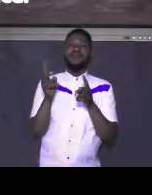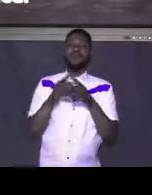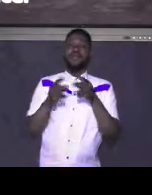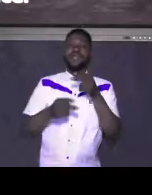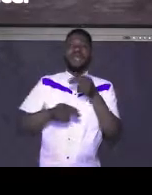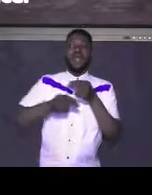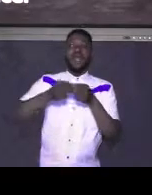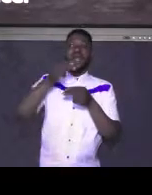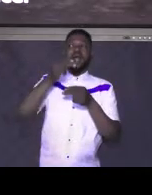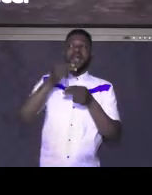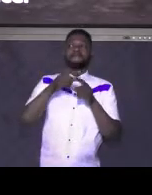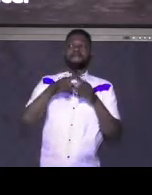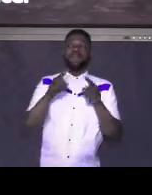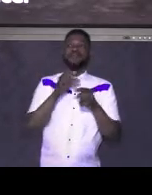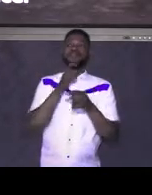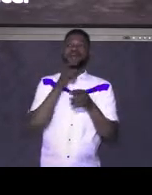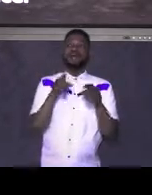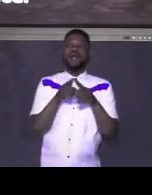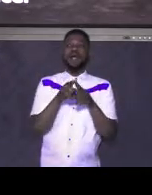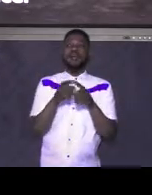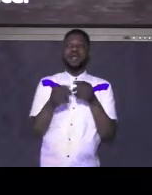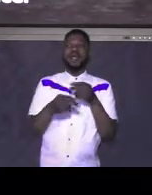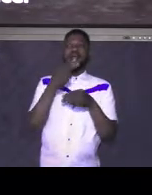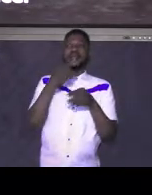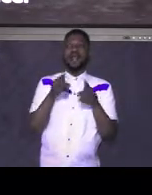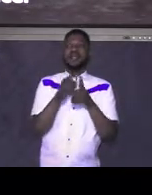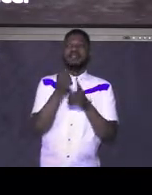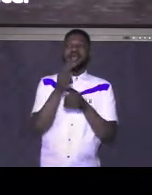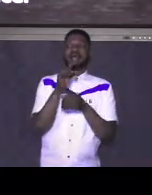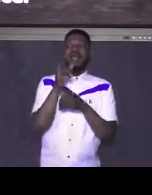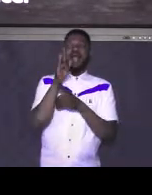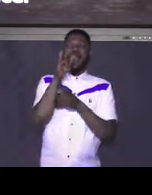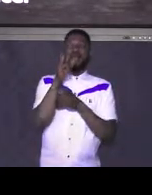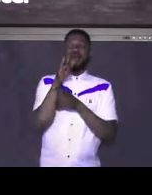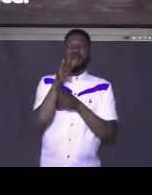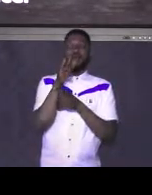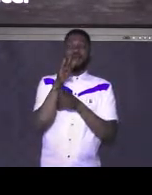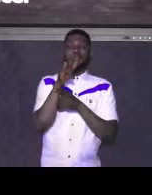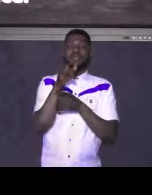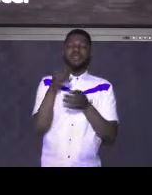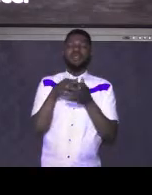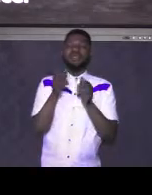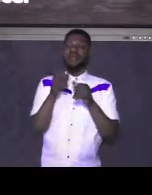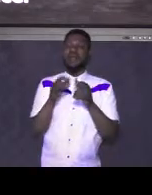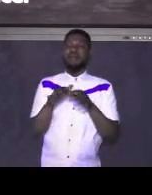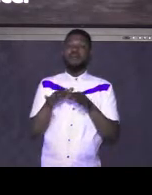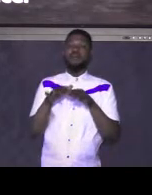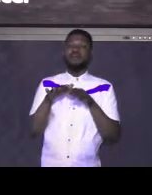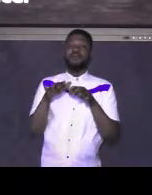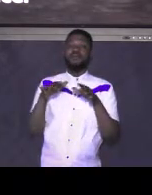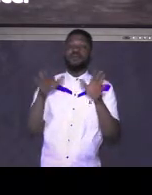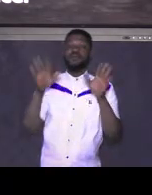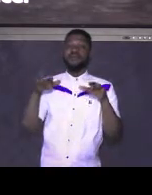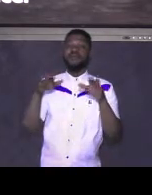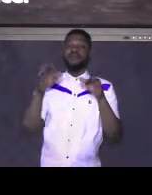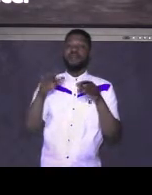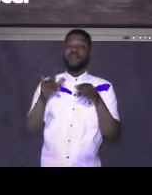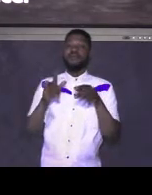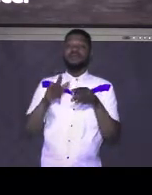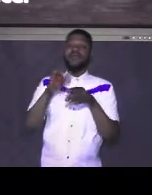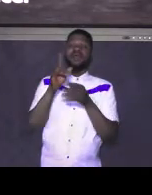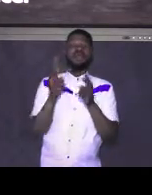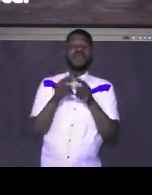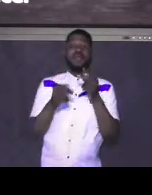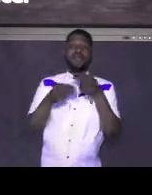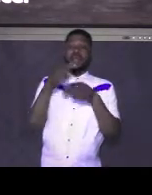fly very high, but not as high as an aeroplane. It can fly very high, but not as